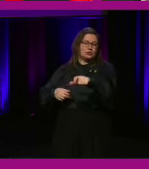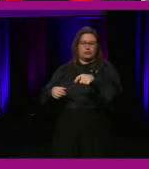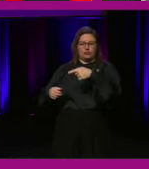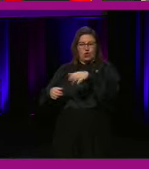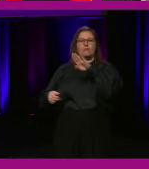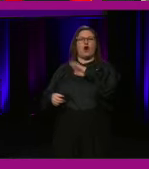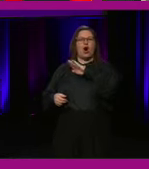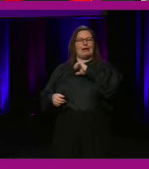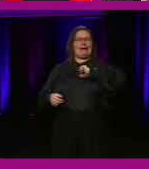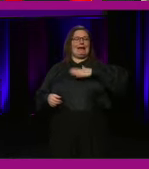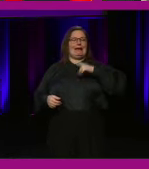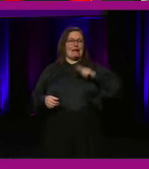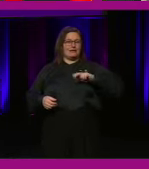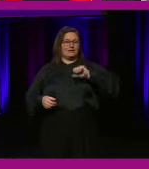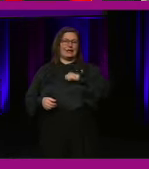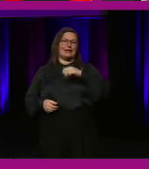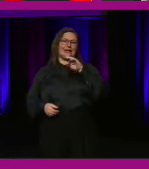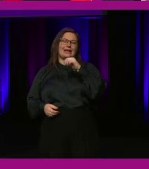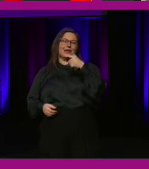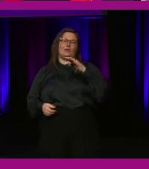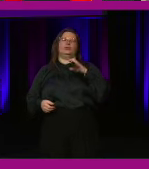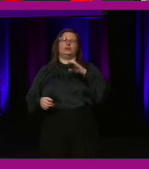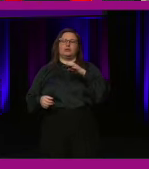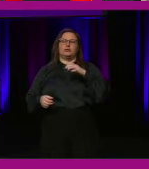can actually conflict or